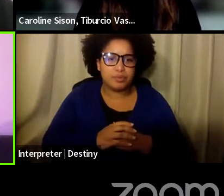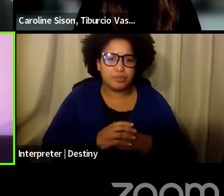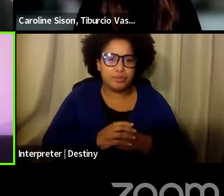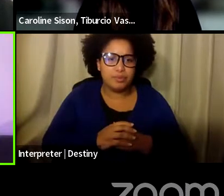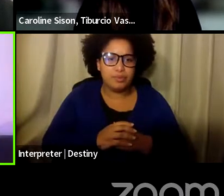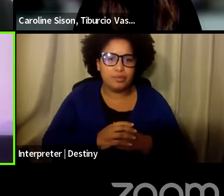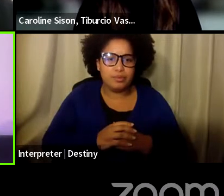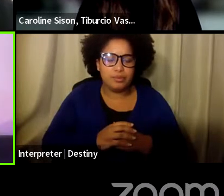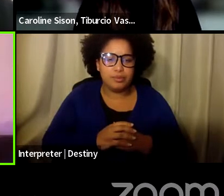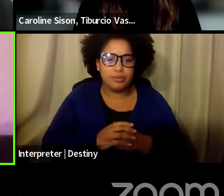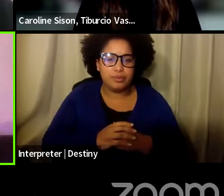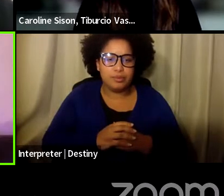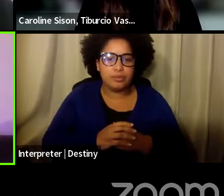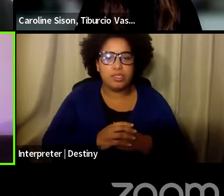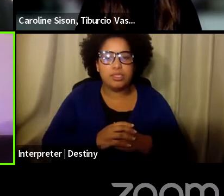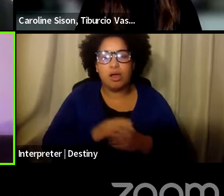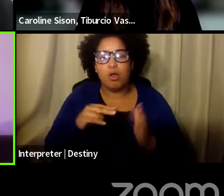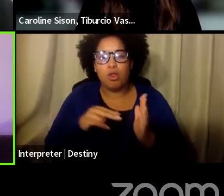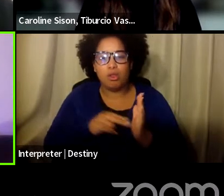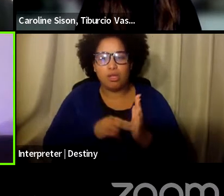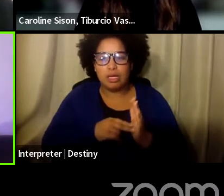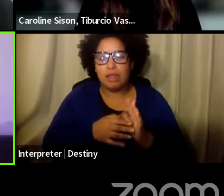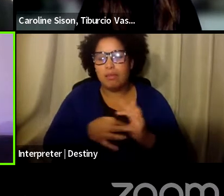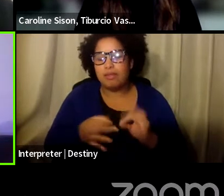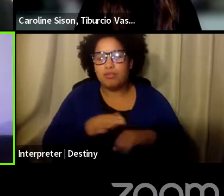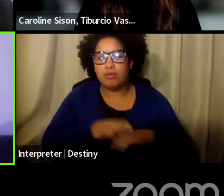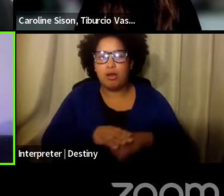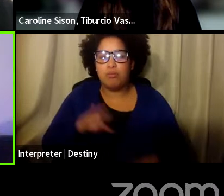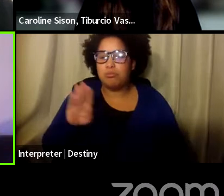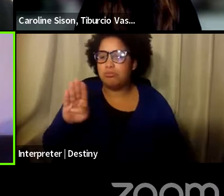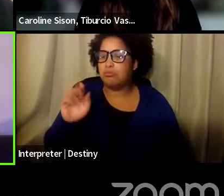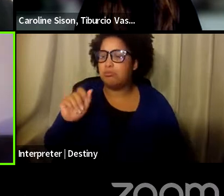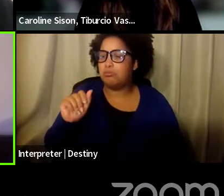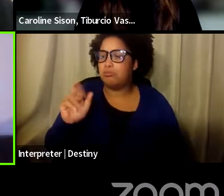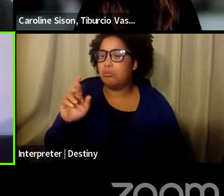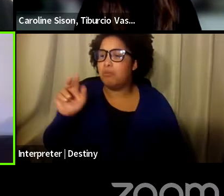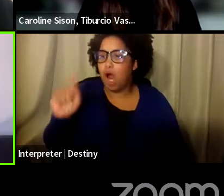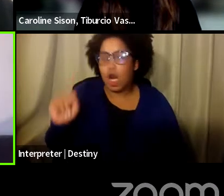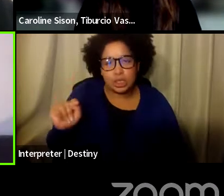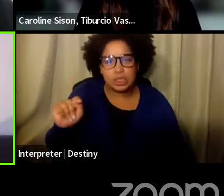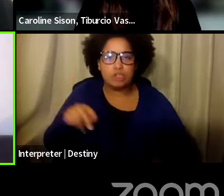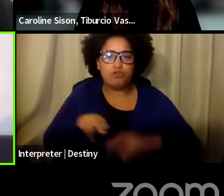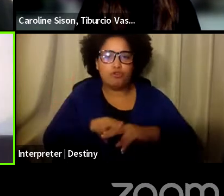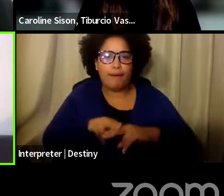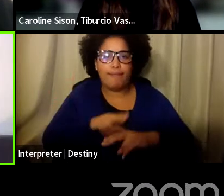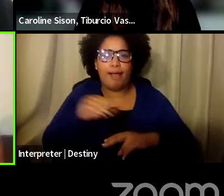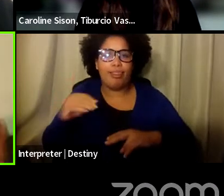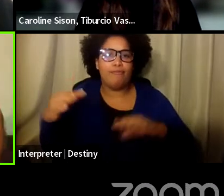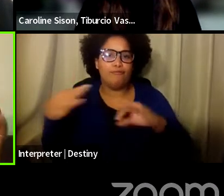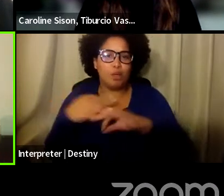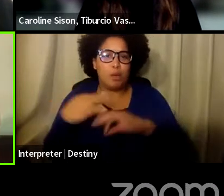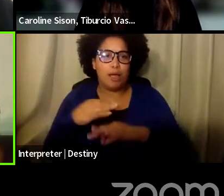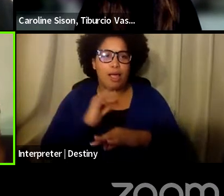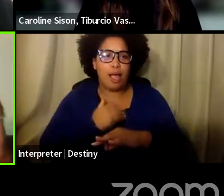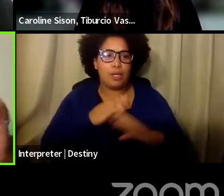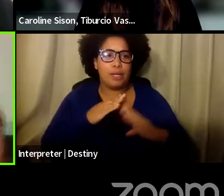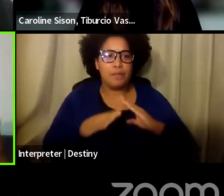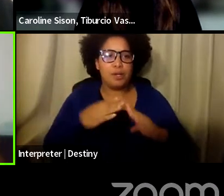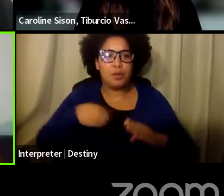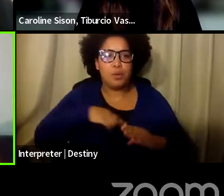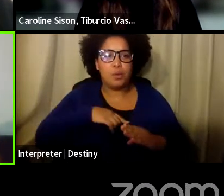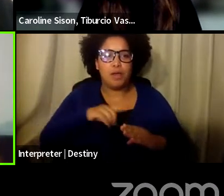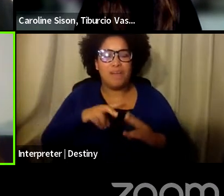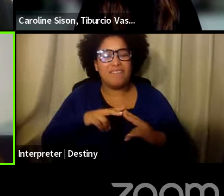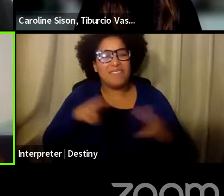Looking at the messaging on the BART and the freeway, our community, we're so